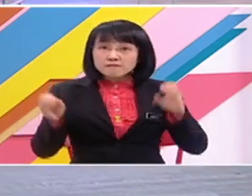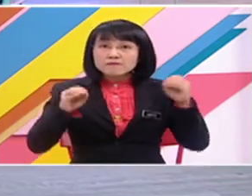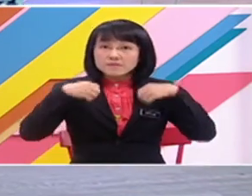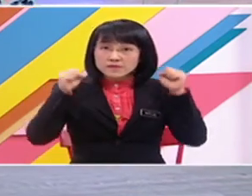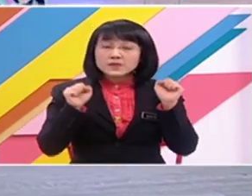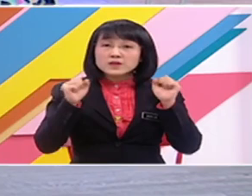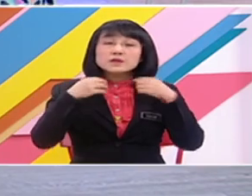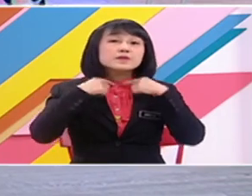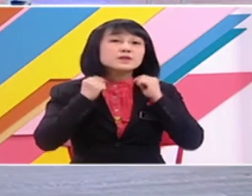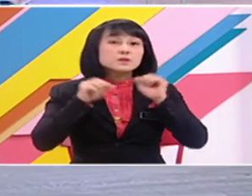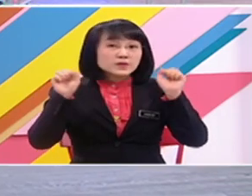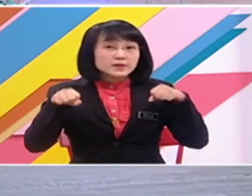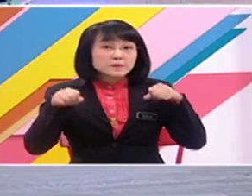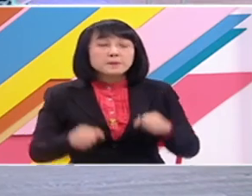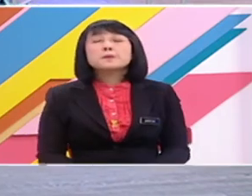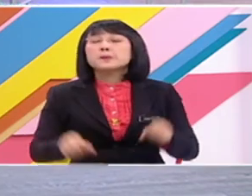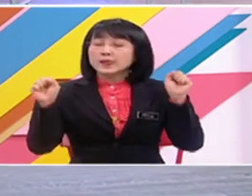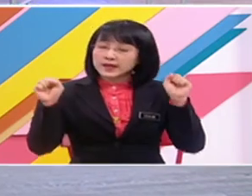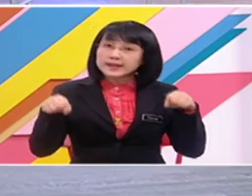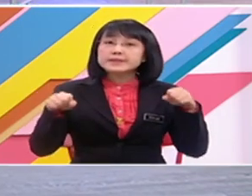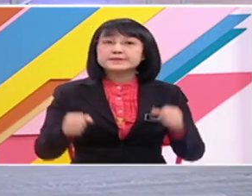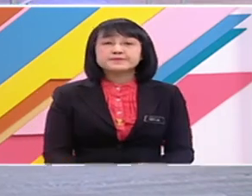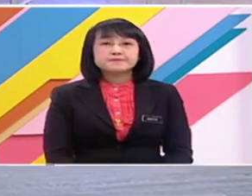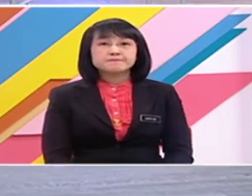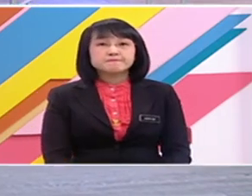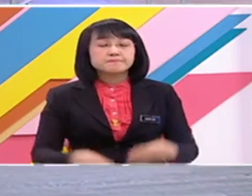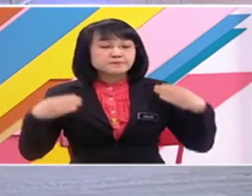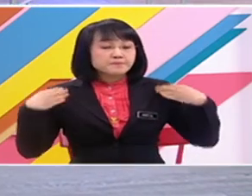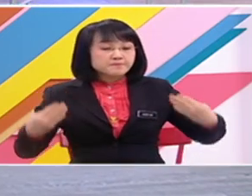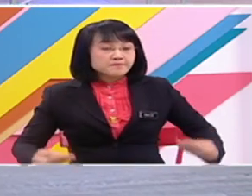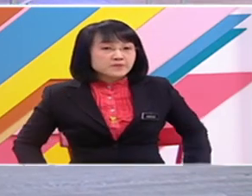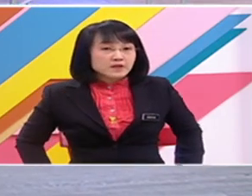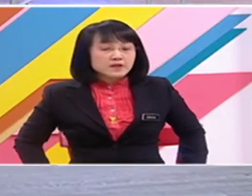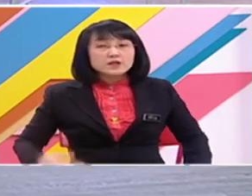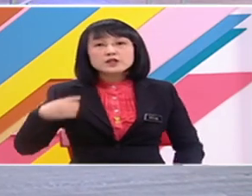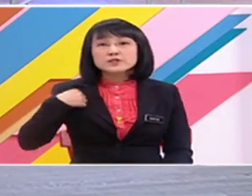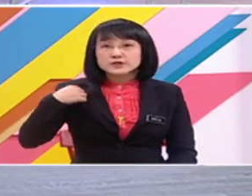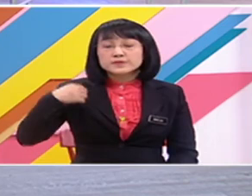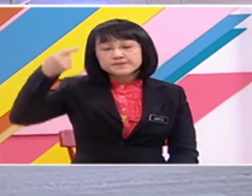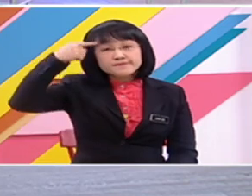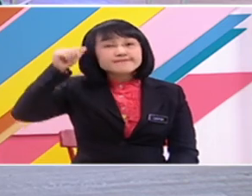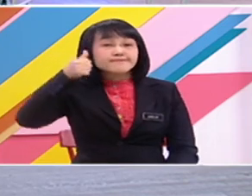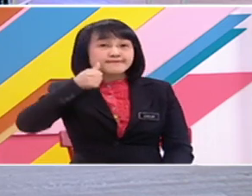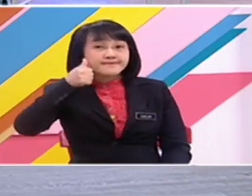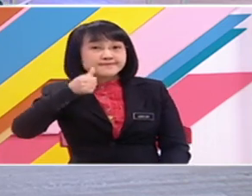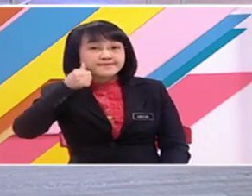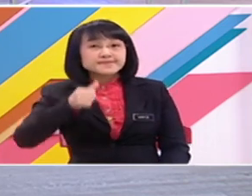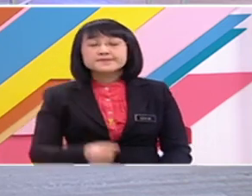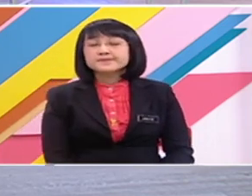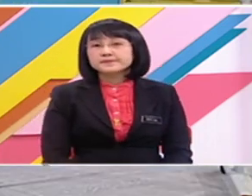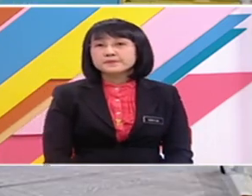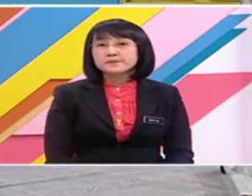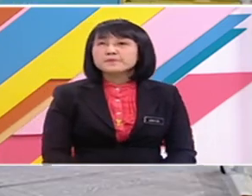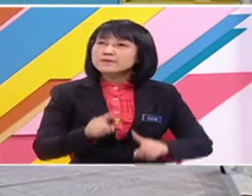can. Okay. The blouse is actually a shirt or t-shirt for girl. Okay? Okay. But